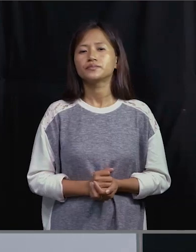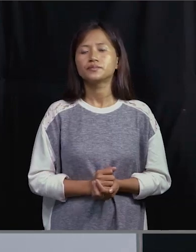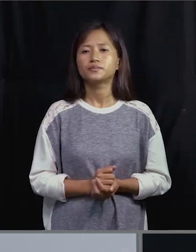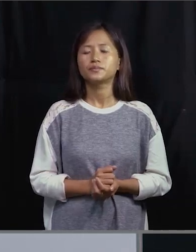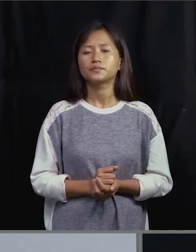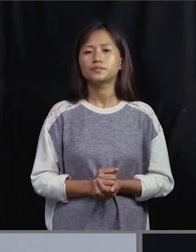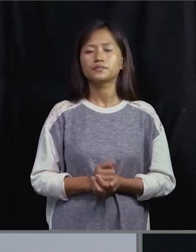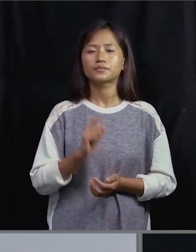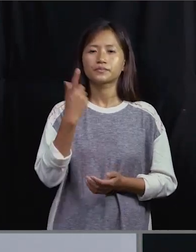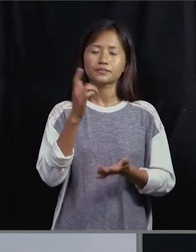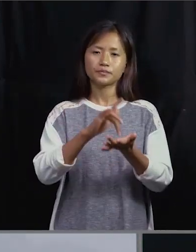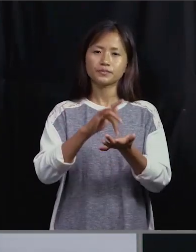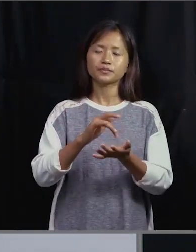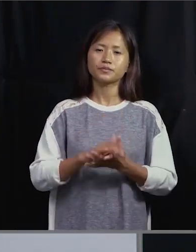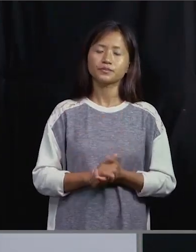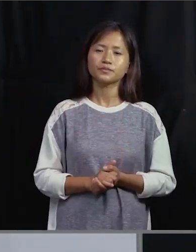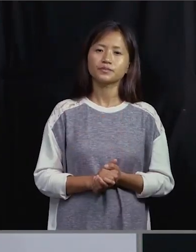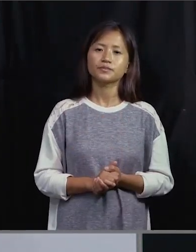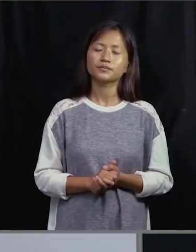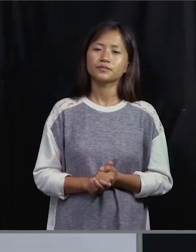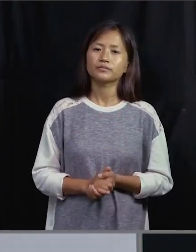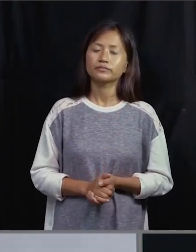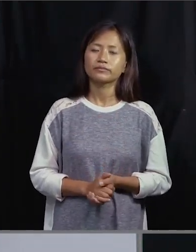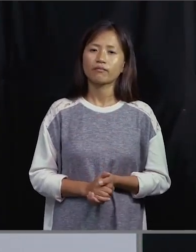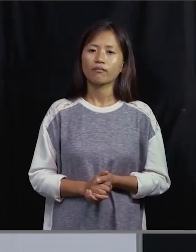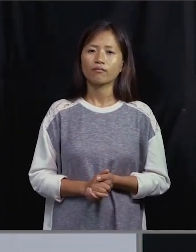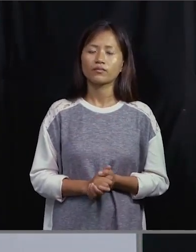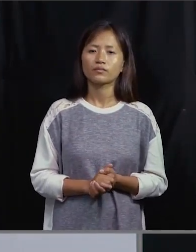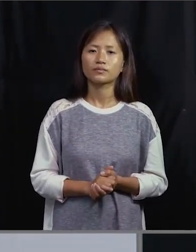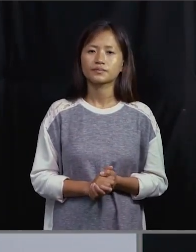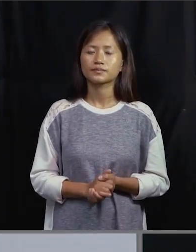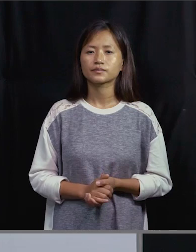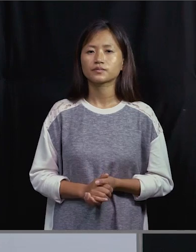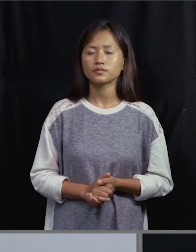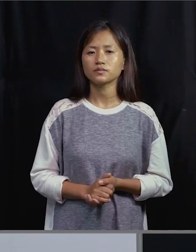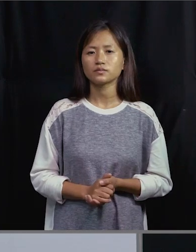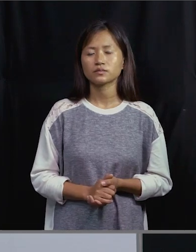not? In the first place, let's say,